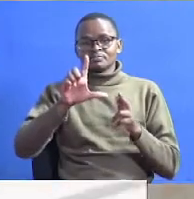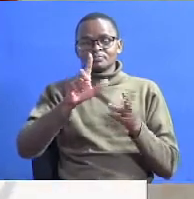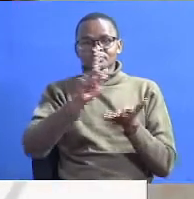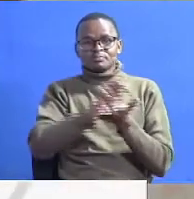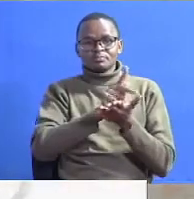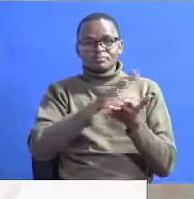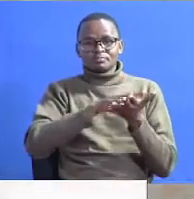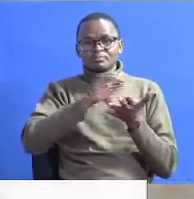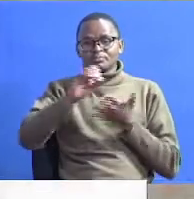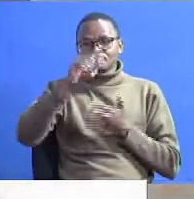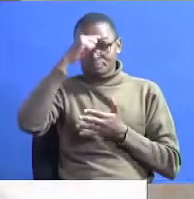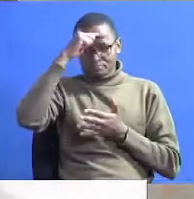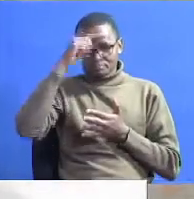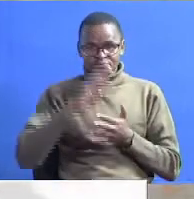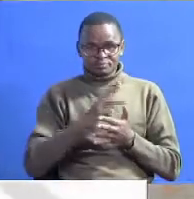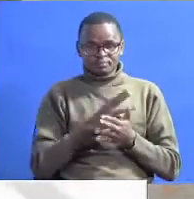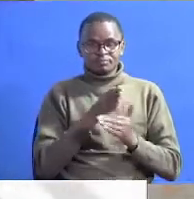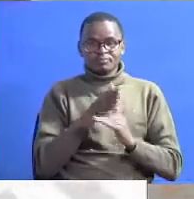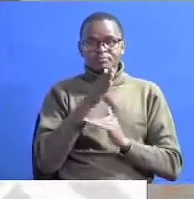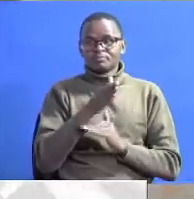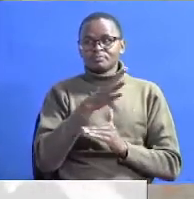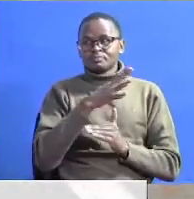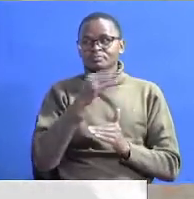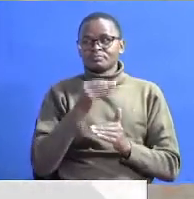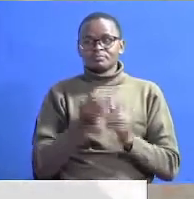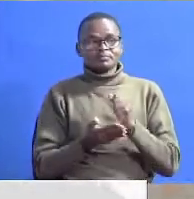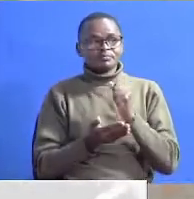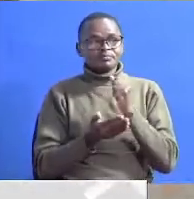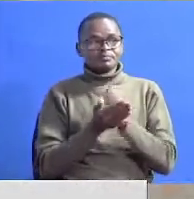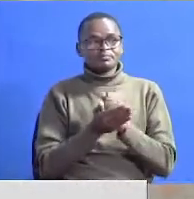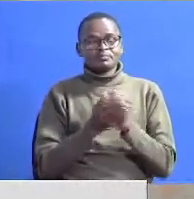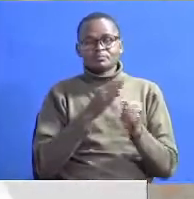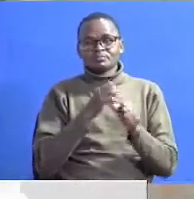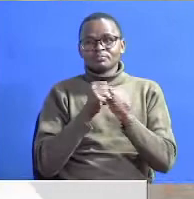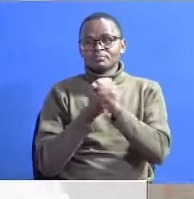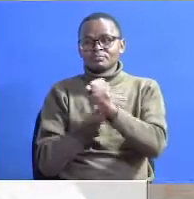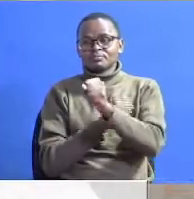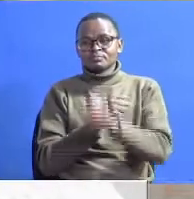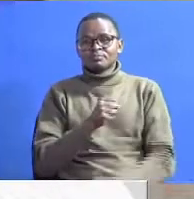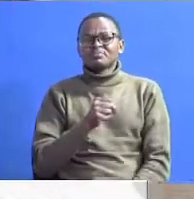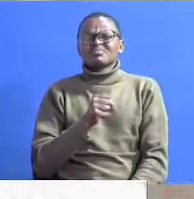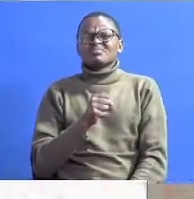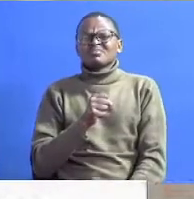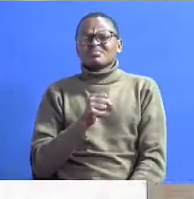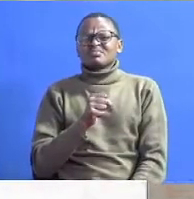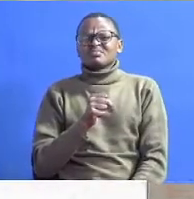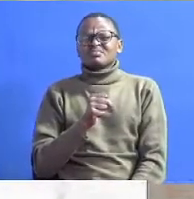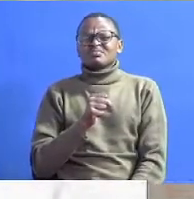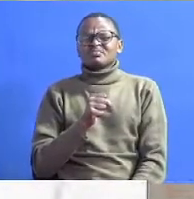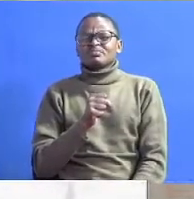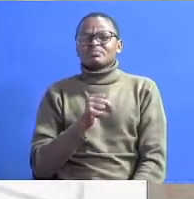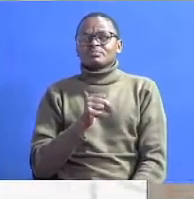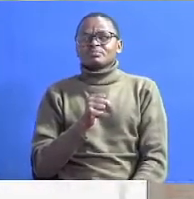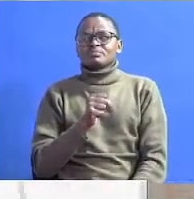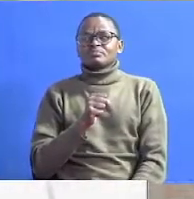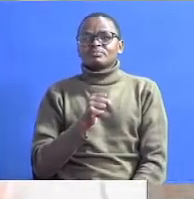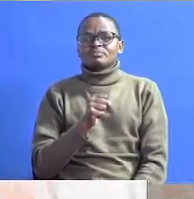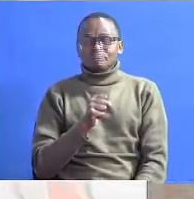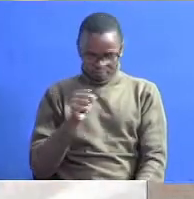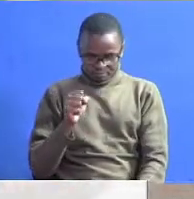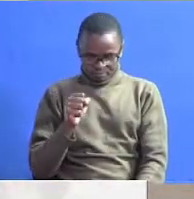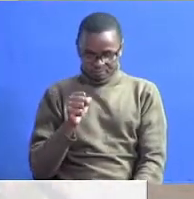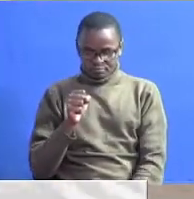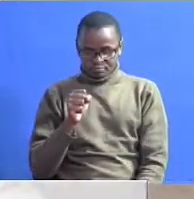leave, because we are after you, and we will help and support our president until